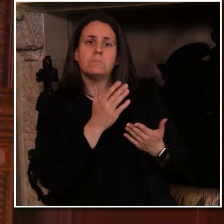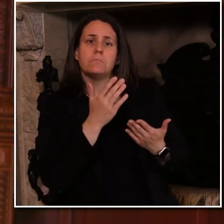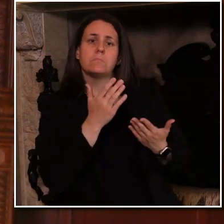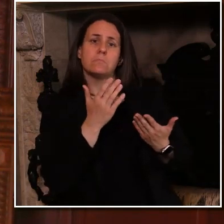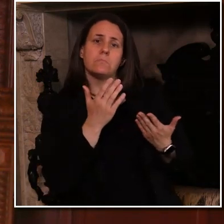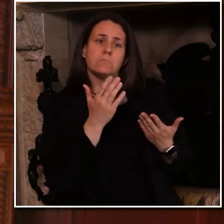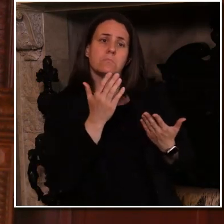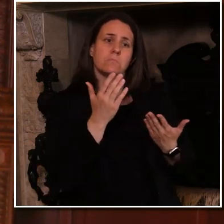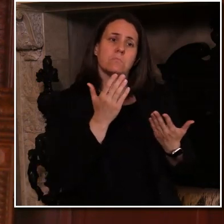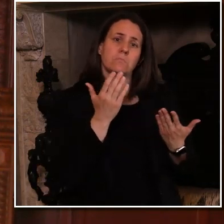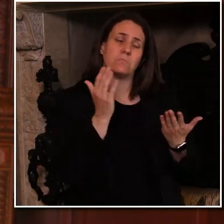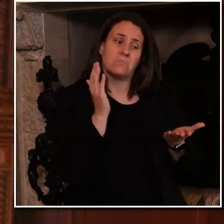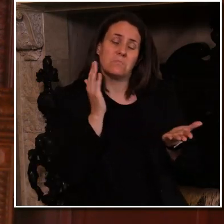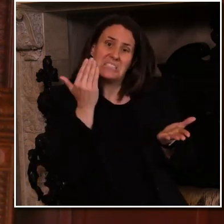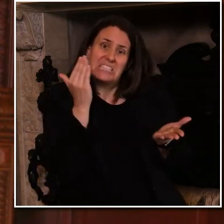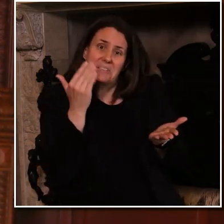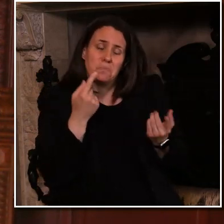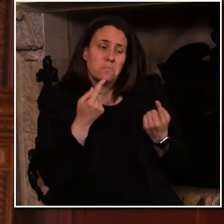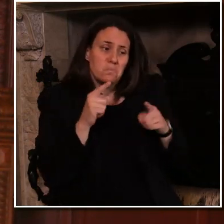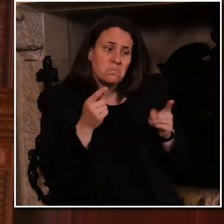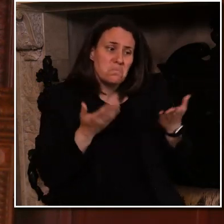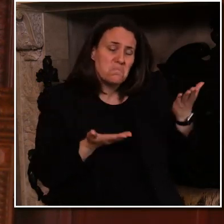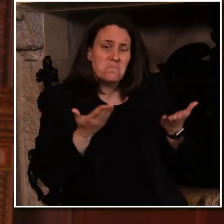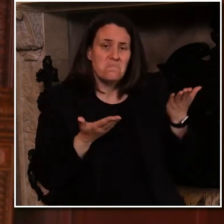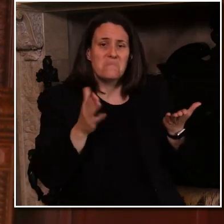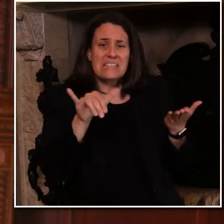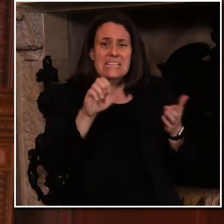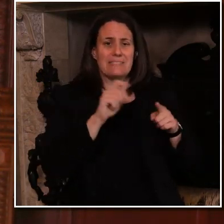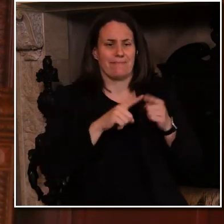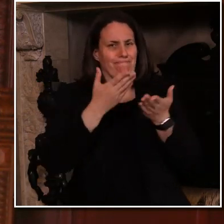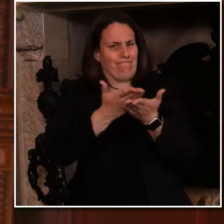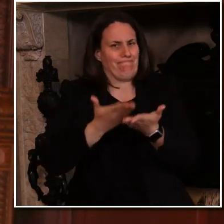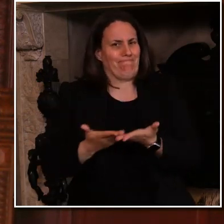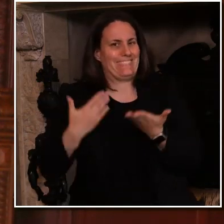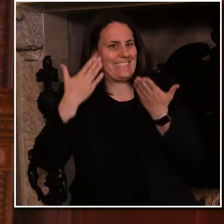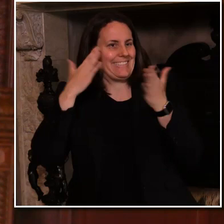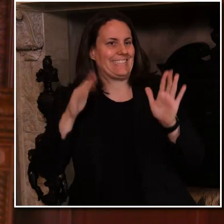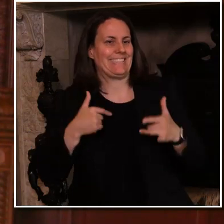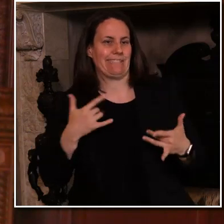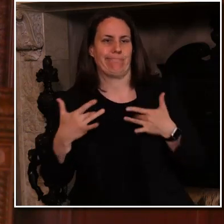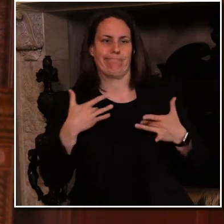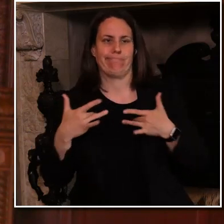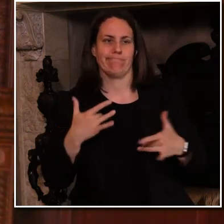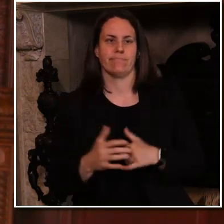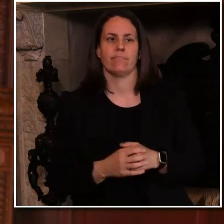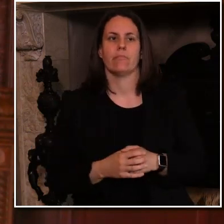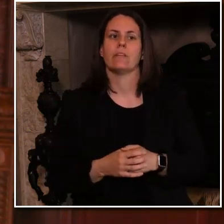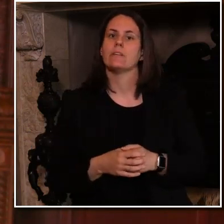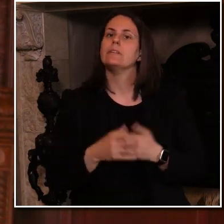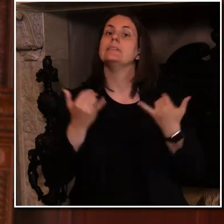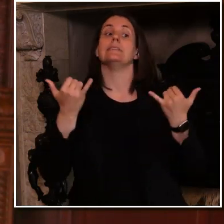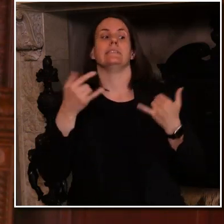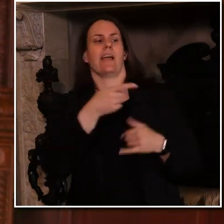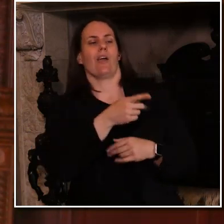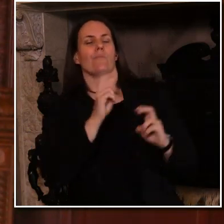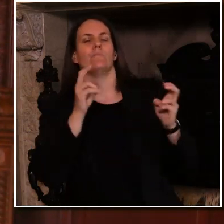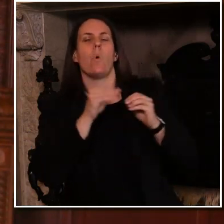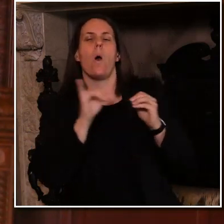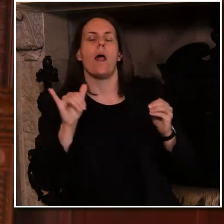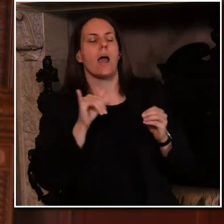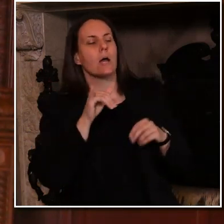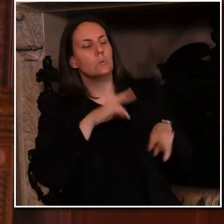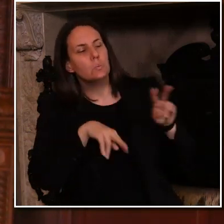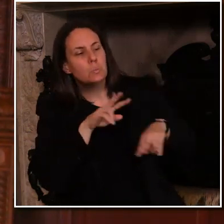when drugs are in this investigational status, but they are promising, the FDA will grant permission to use, or they call it a compassionate